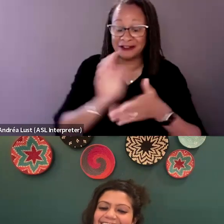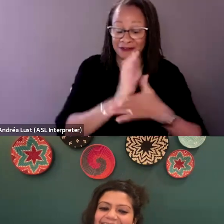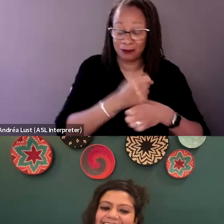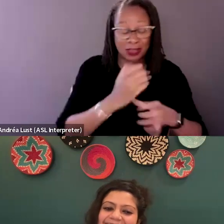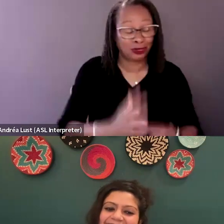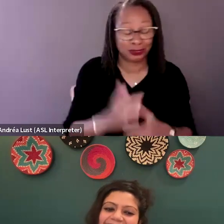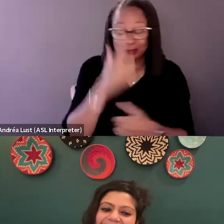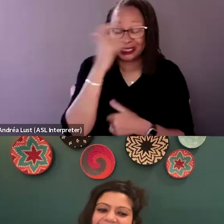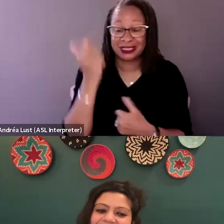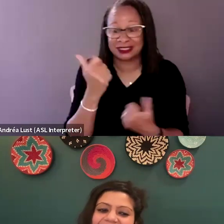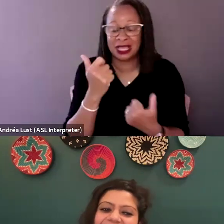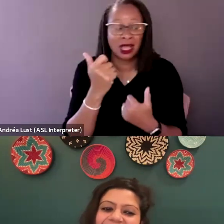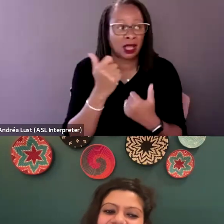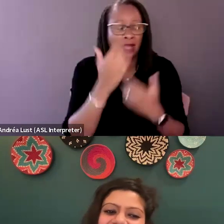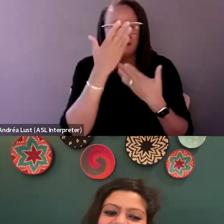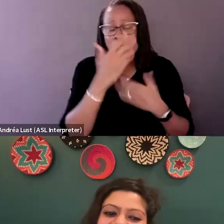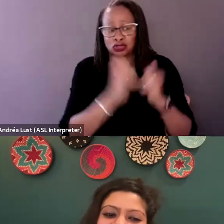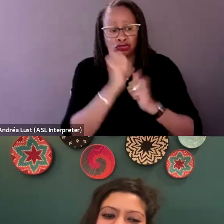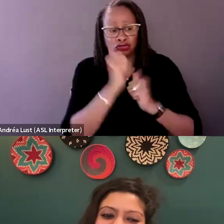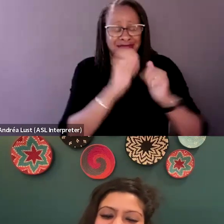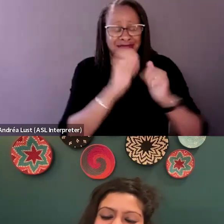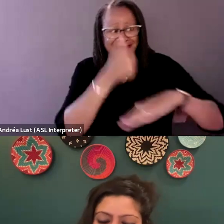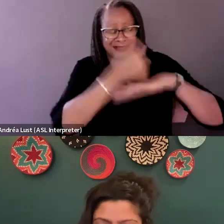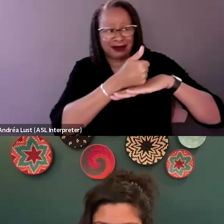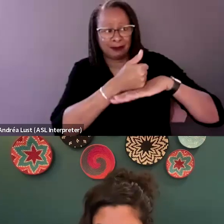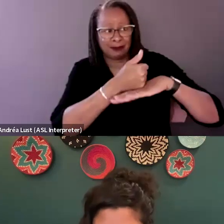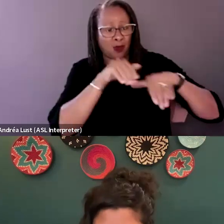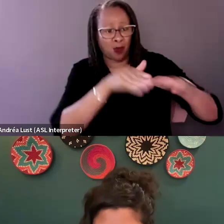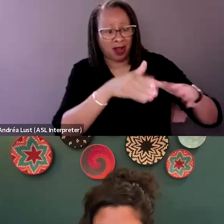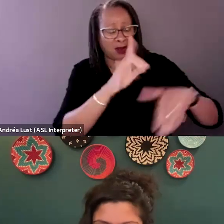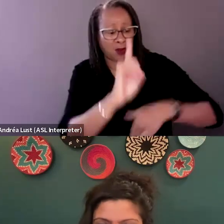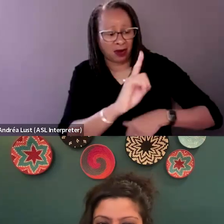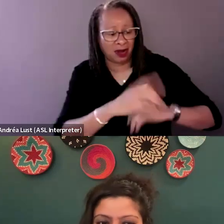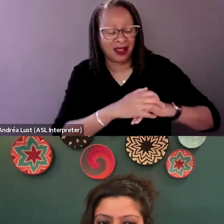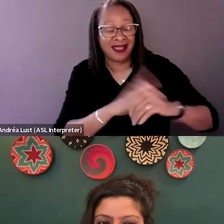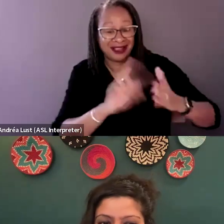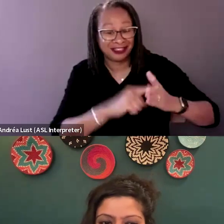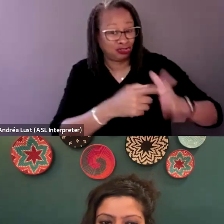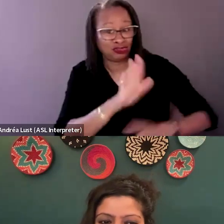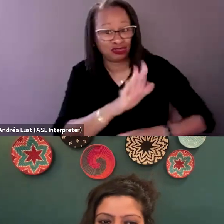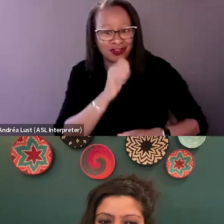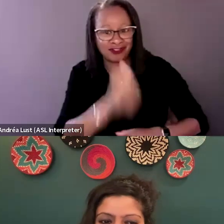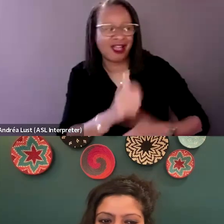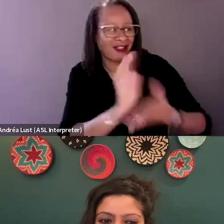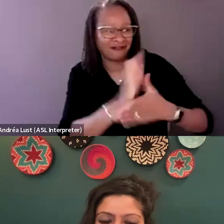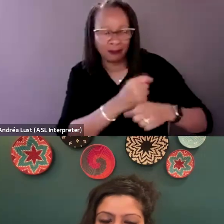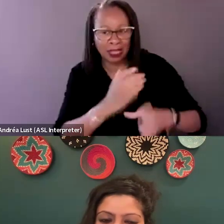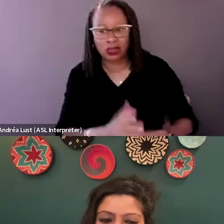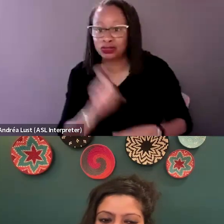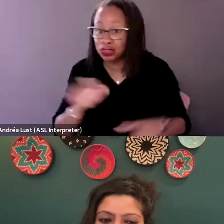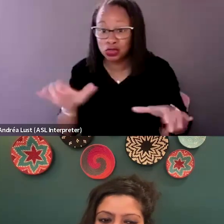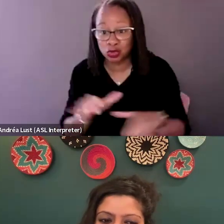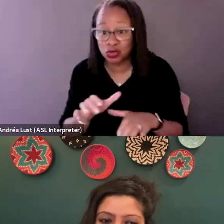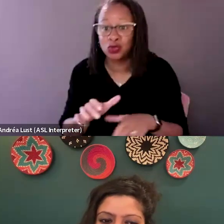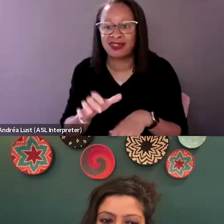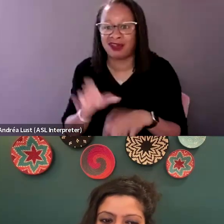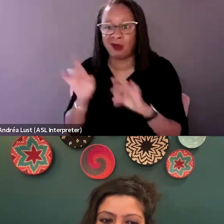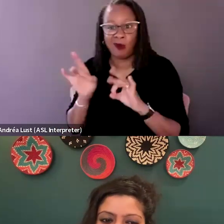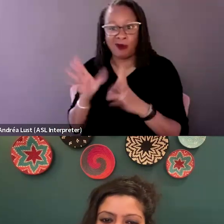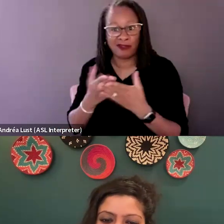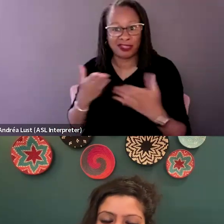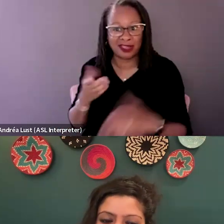what one known as a what one knew as a traditional documentary. So for me, in India, to give you examples, this was films like, say, John